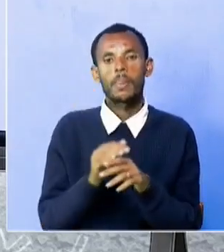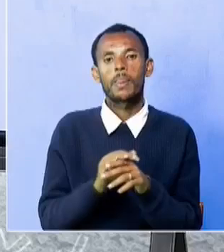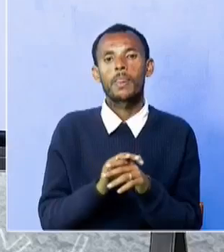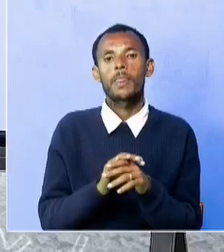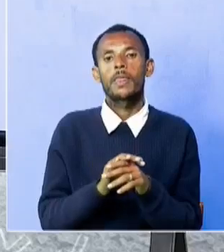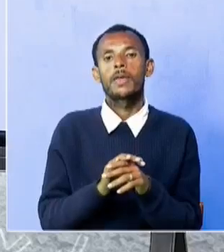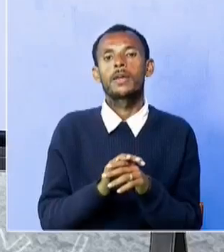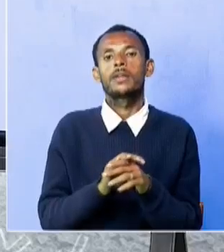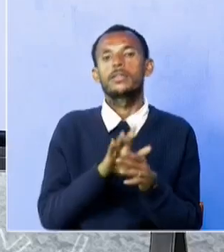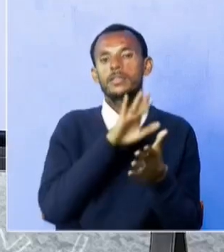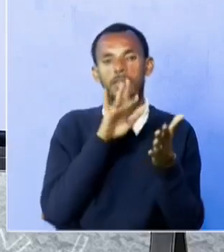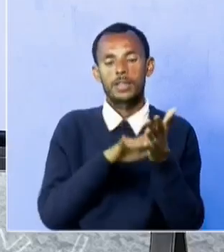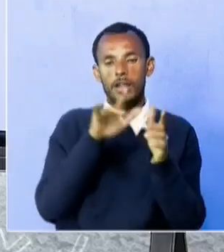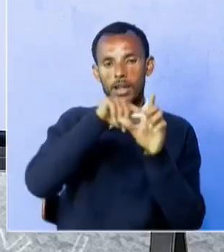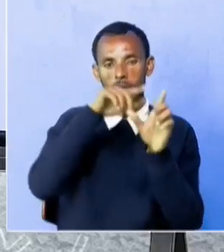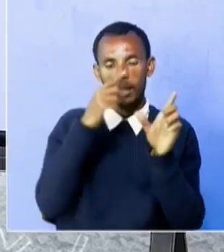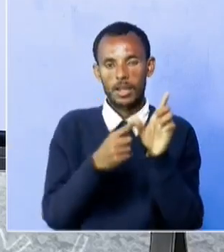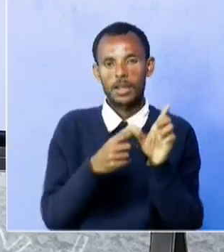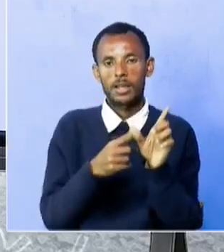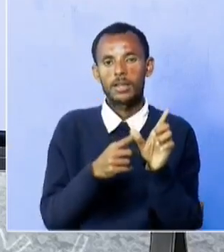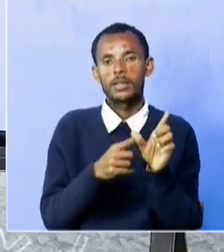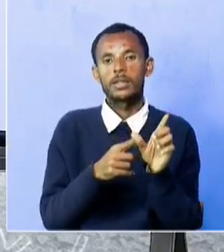the central angle